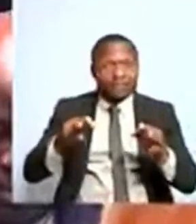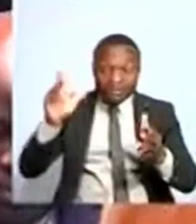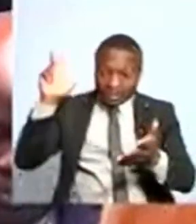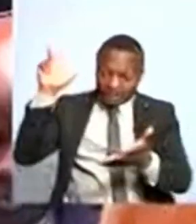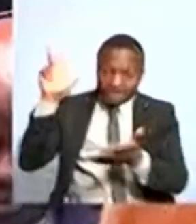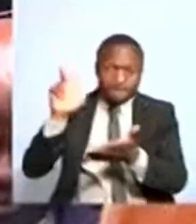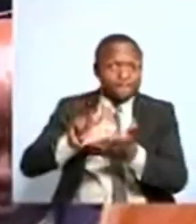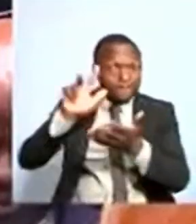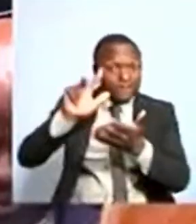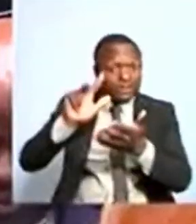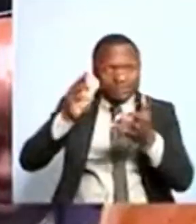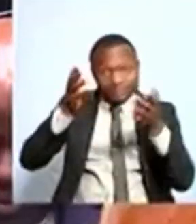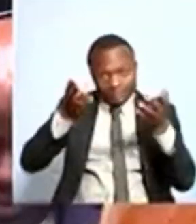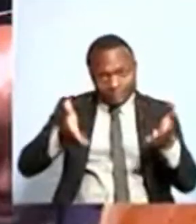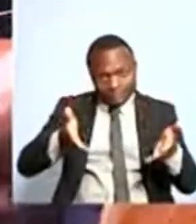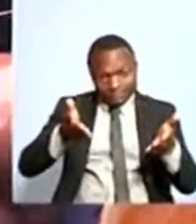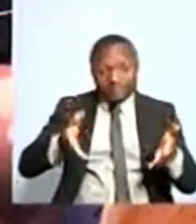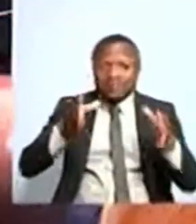hands,